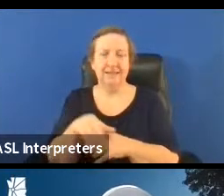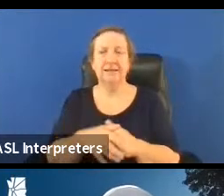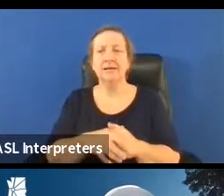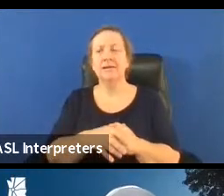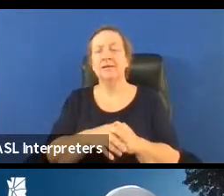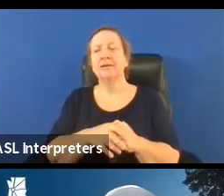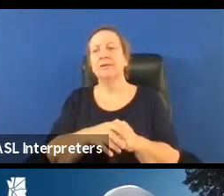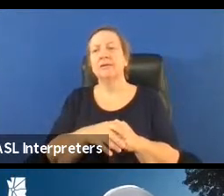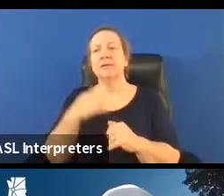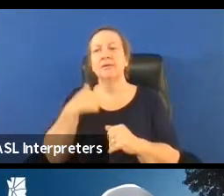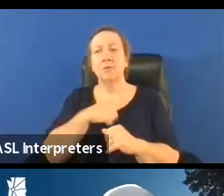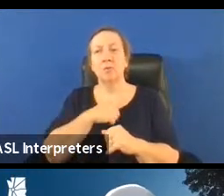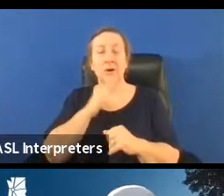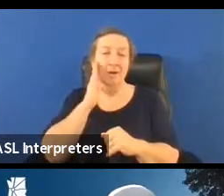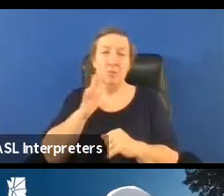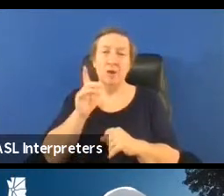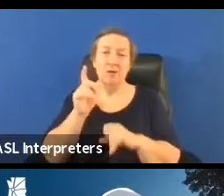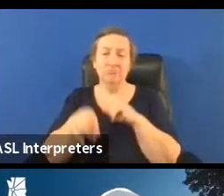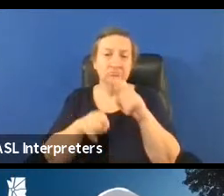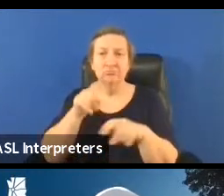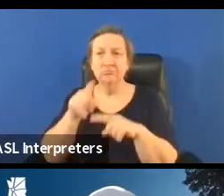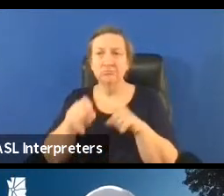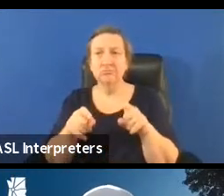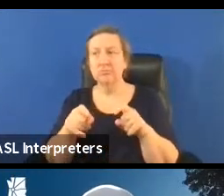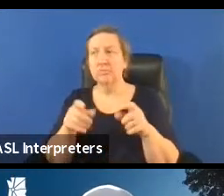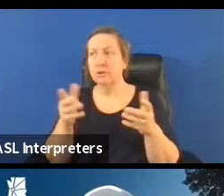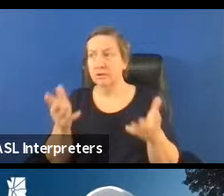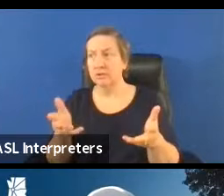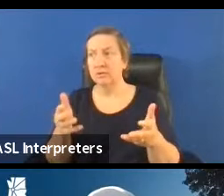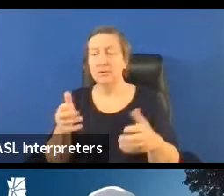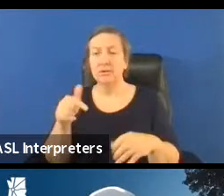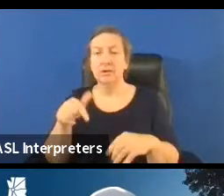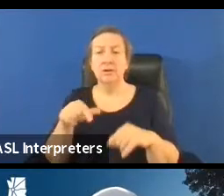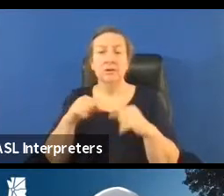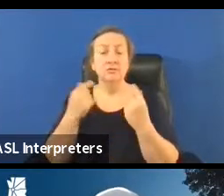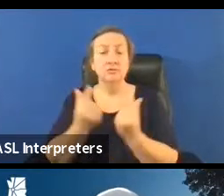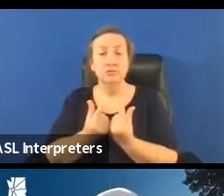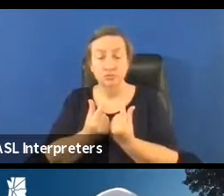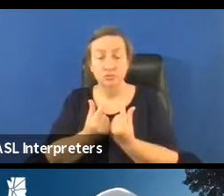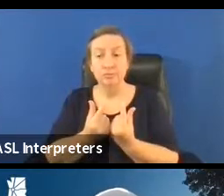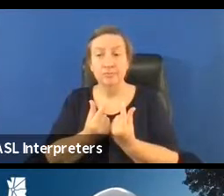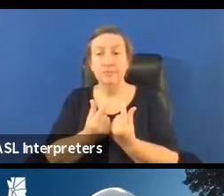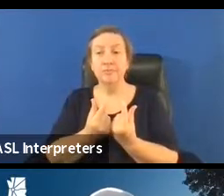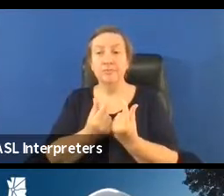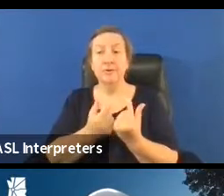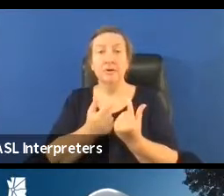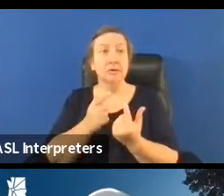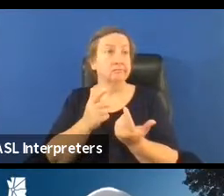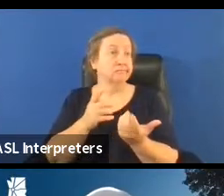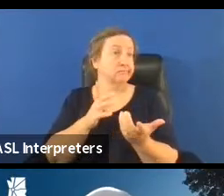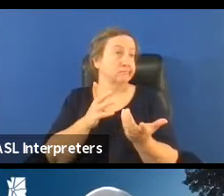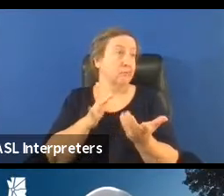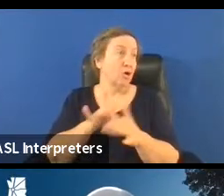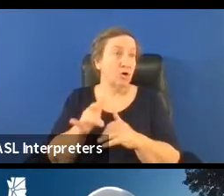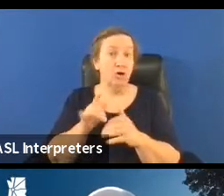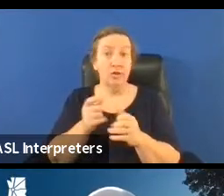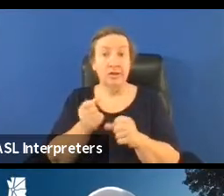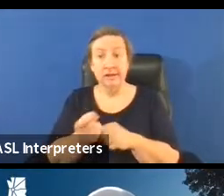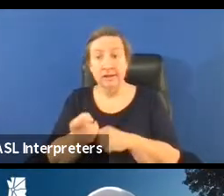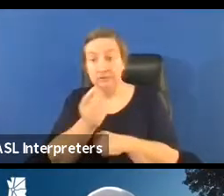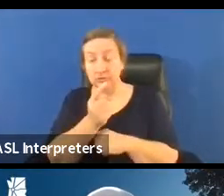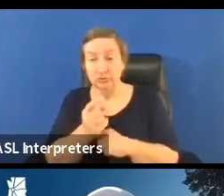going to be asking this group sometime early next year